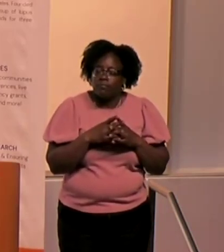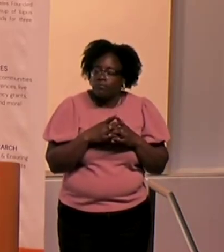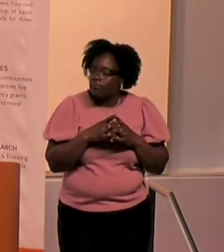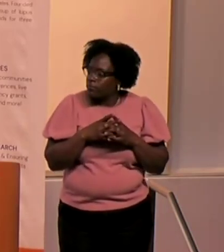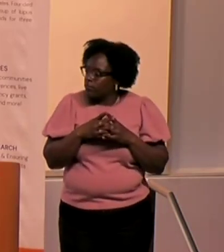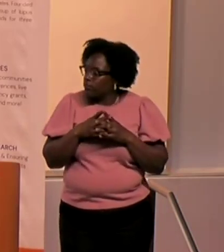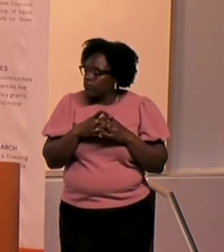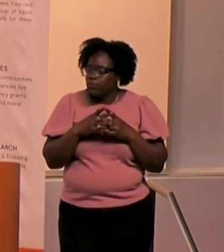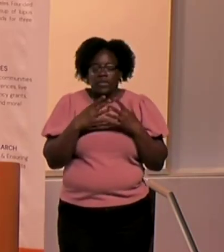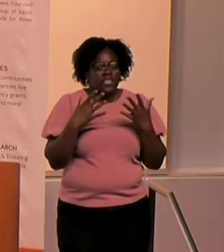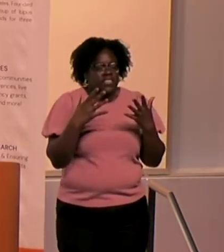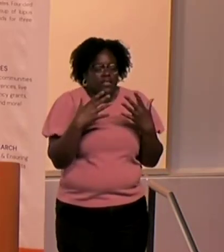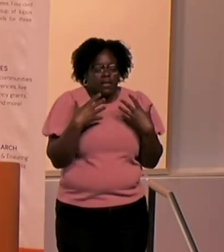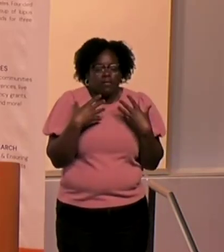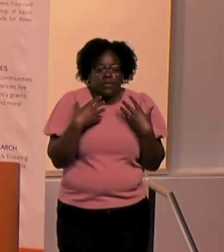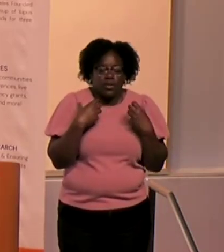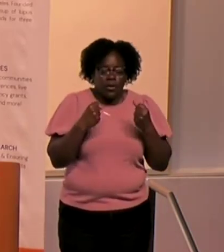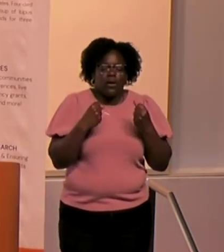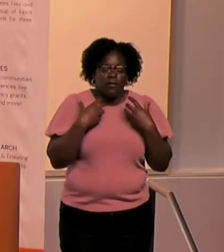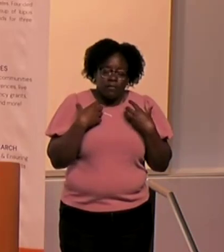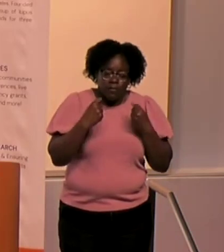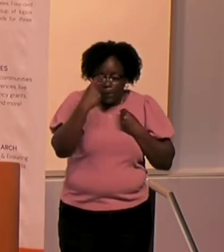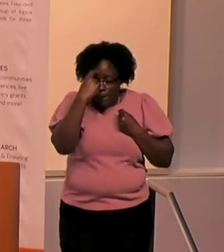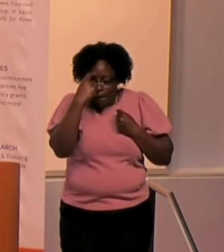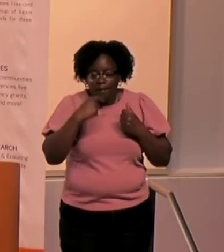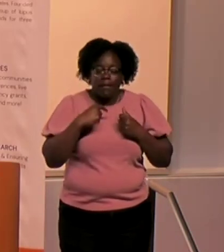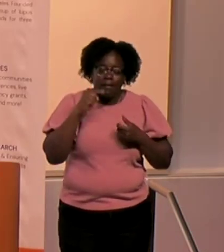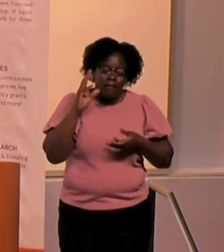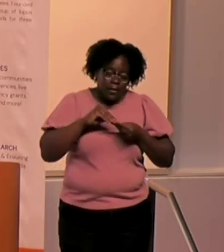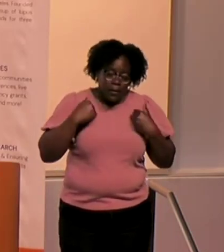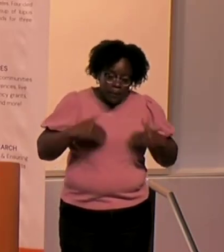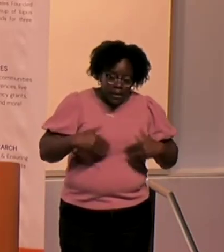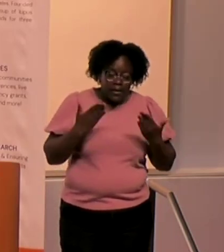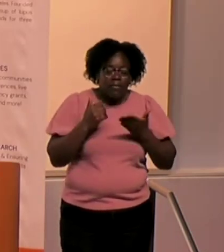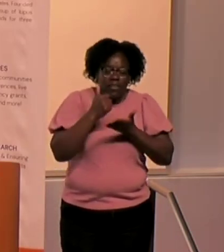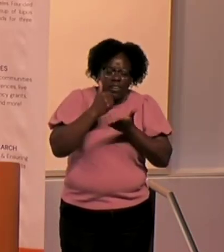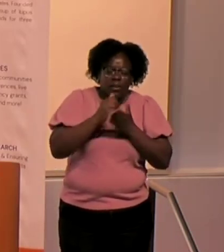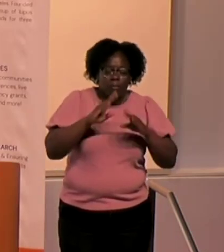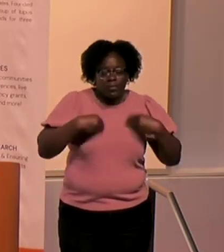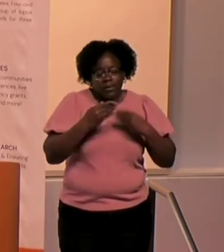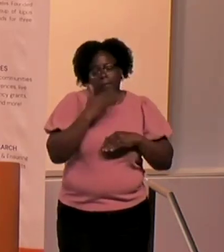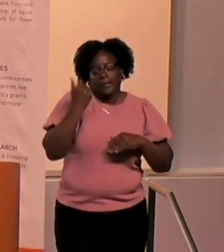soul, mind, body, and soul, like atmosphere for everyone to be give their best.